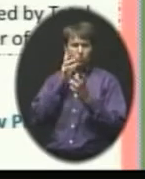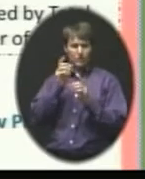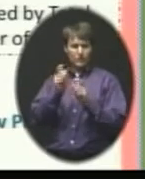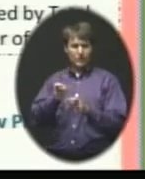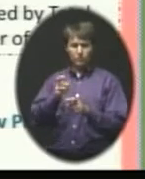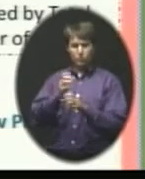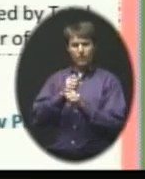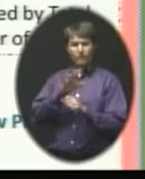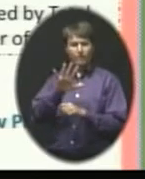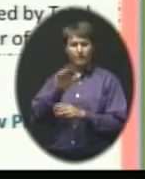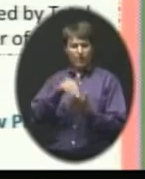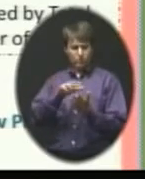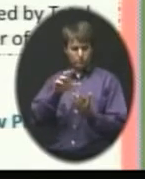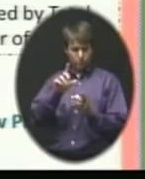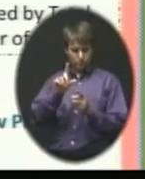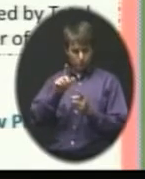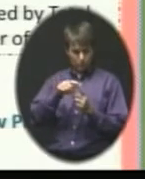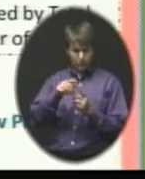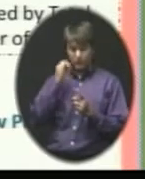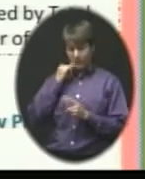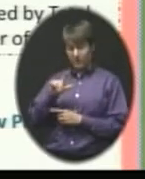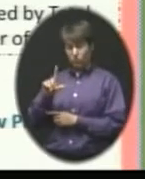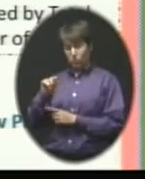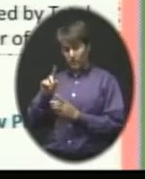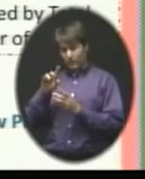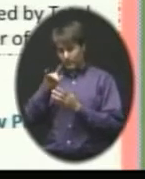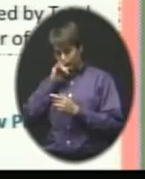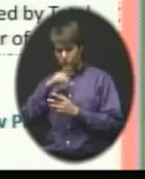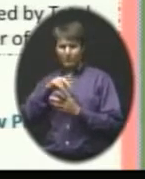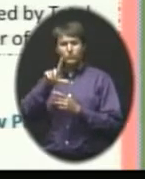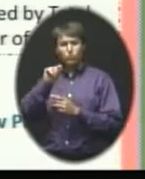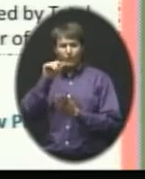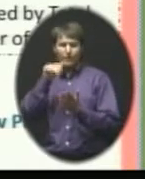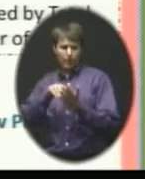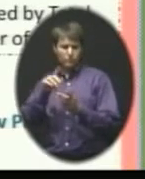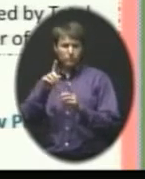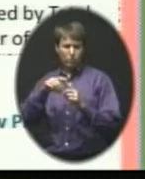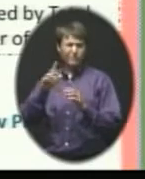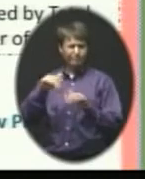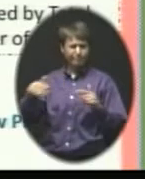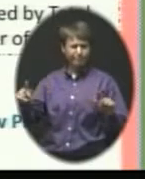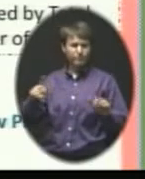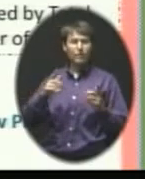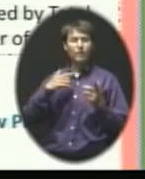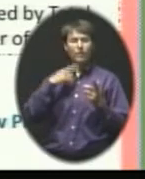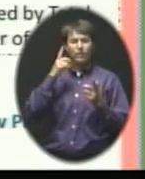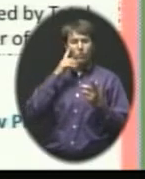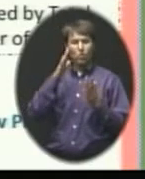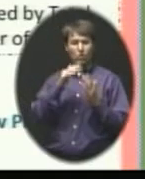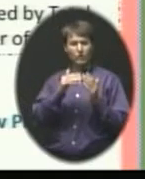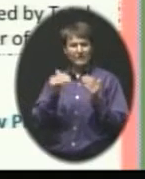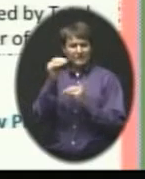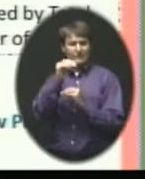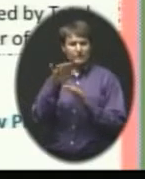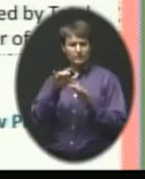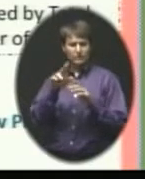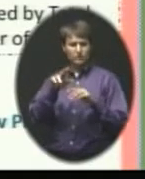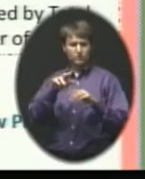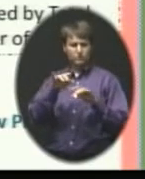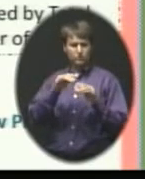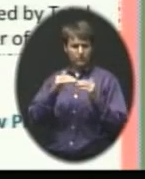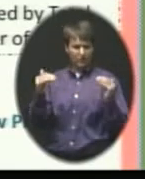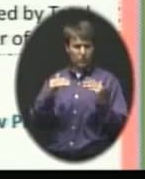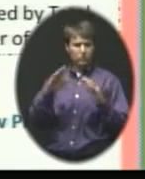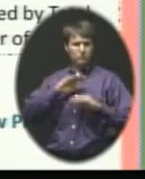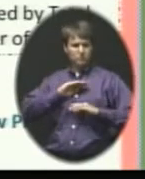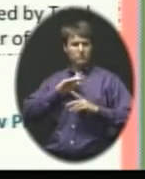If 20 kids, we'd have 20,000 points, and so on. And they, for exceed standards, you can see you would get 750 points for a